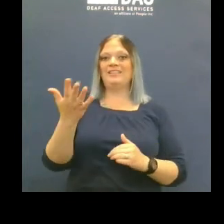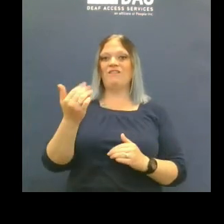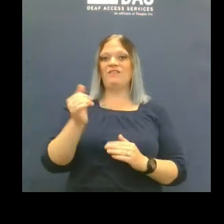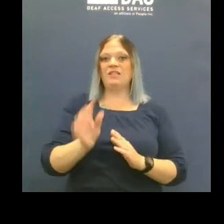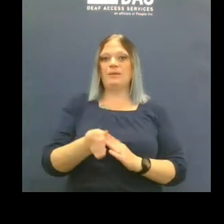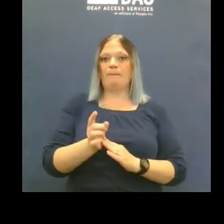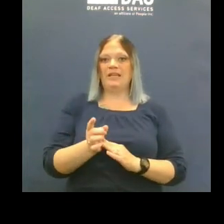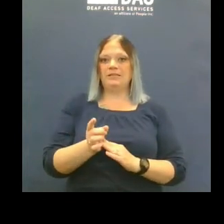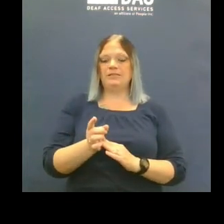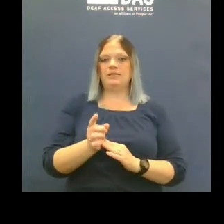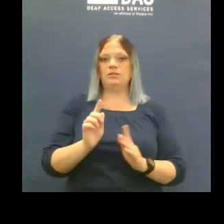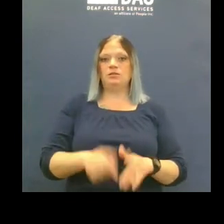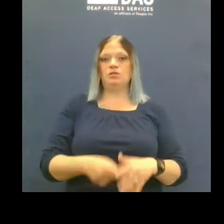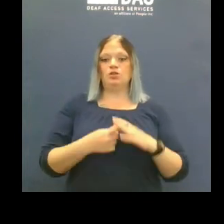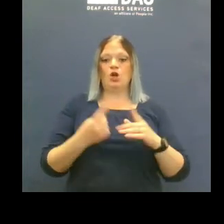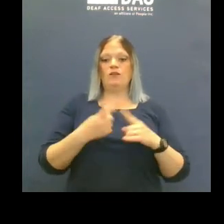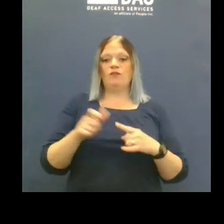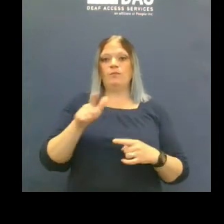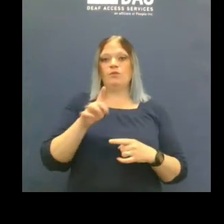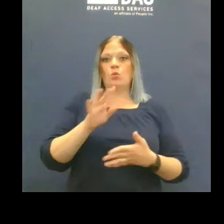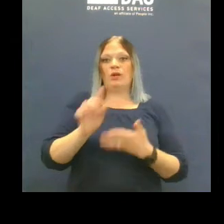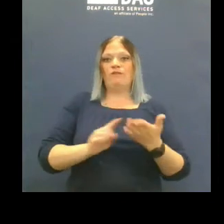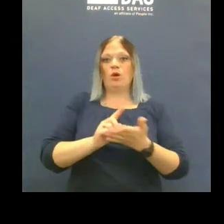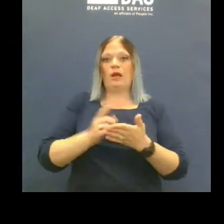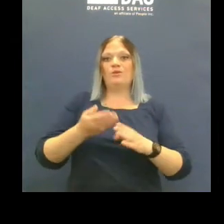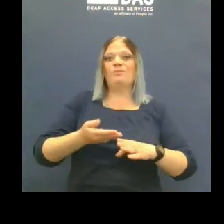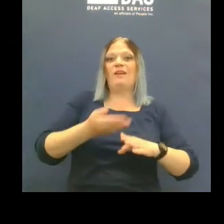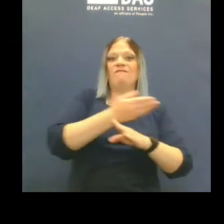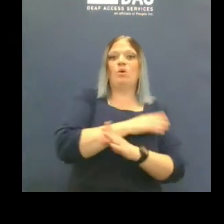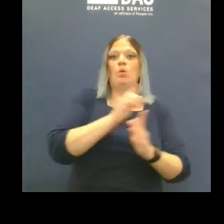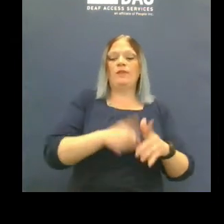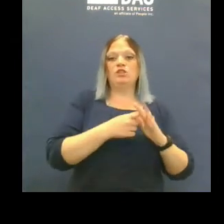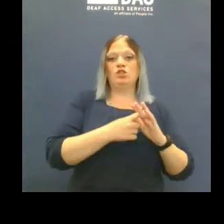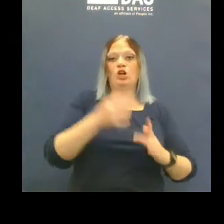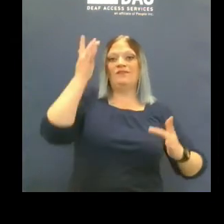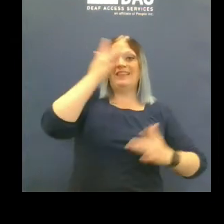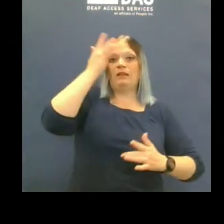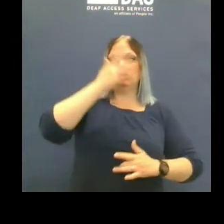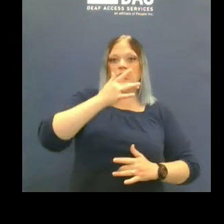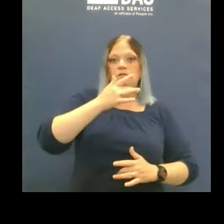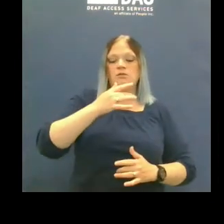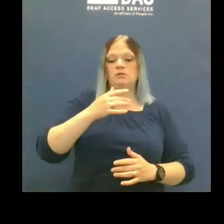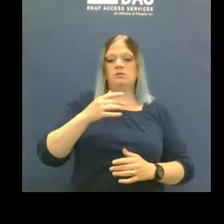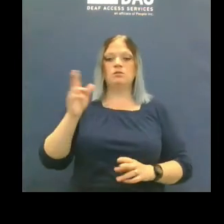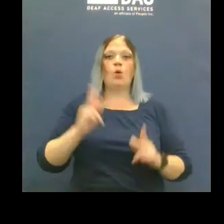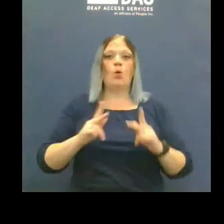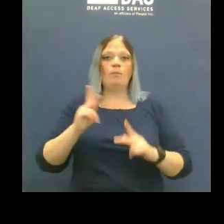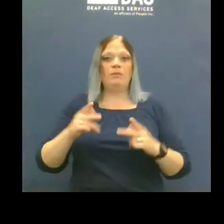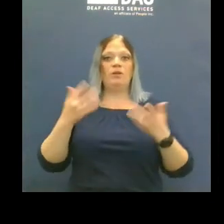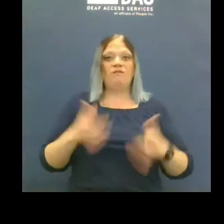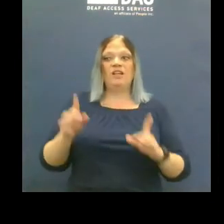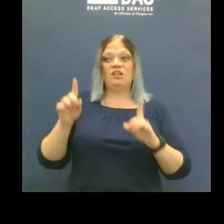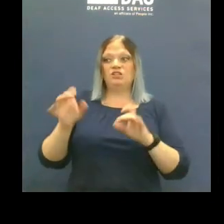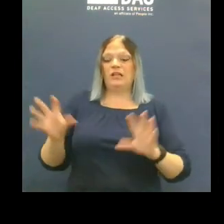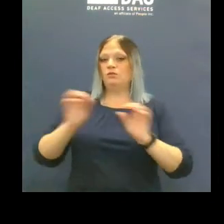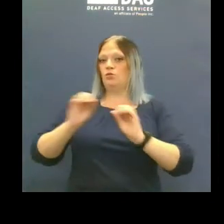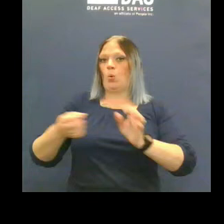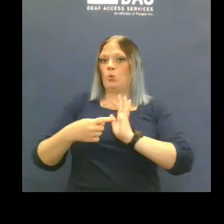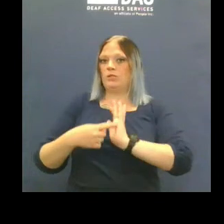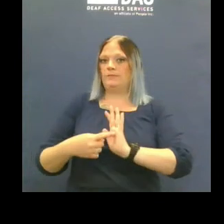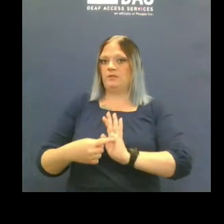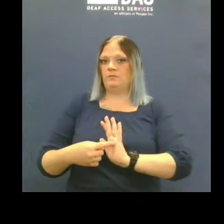minutes, starting from 24 hours before the onset of illness. And so for people who had a test that didn't have any